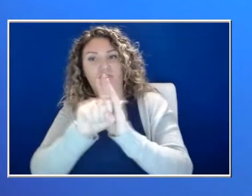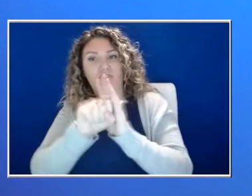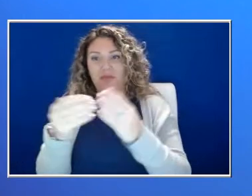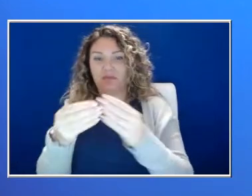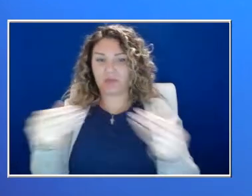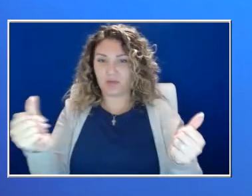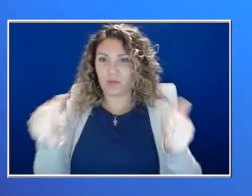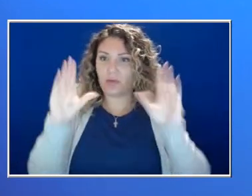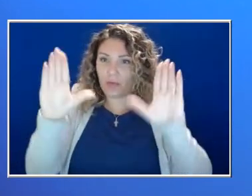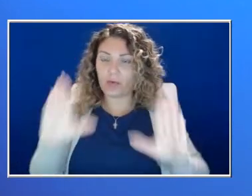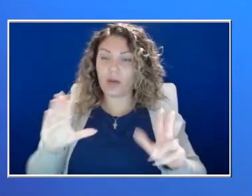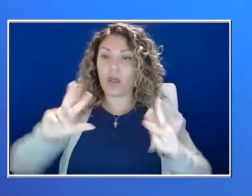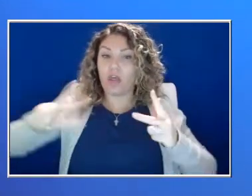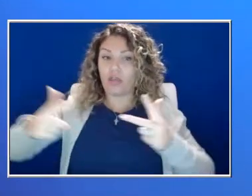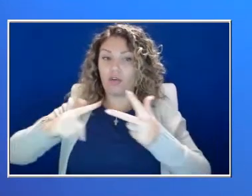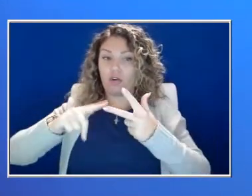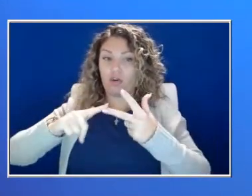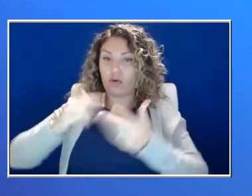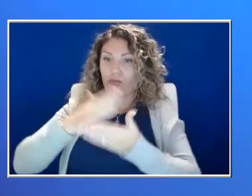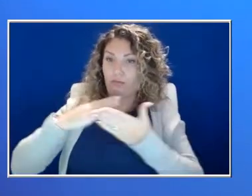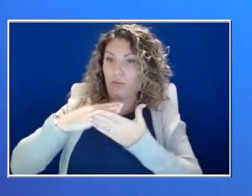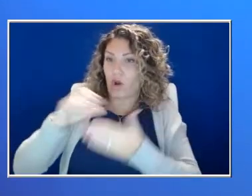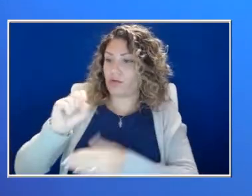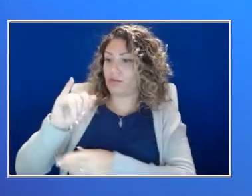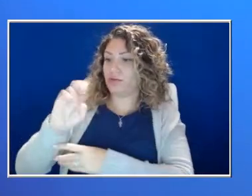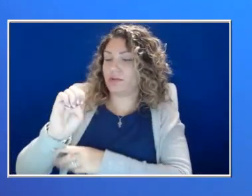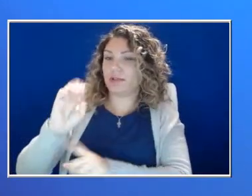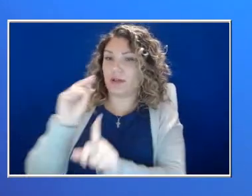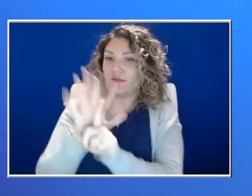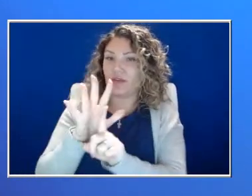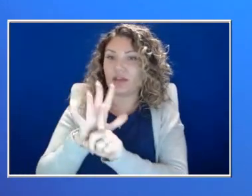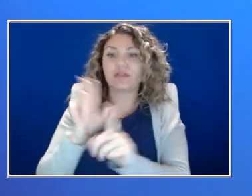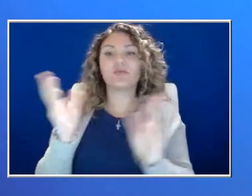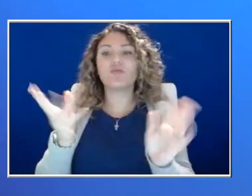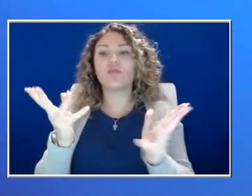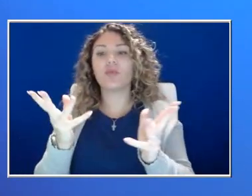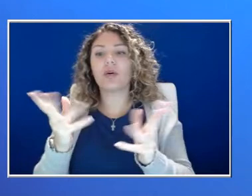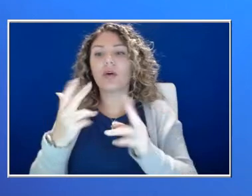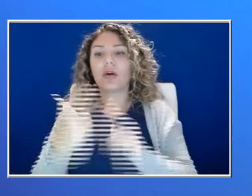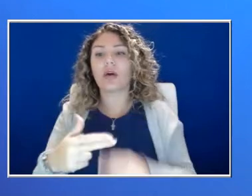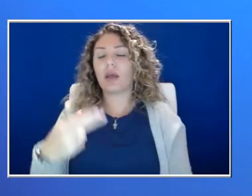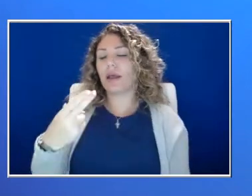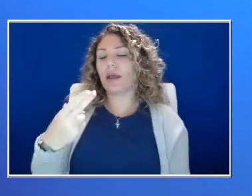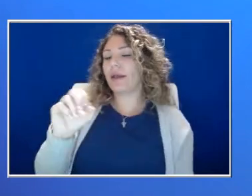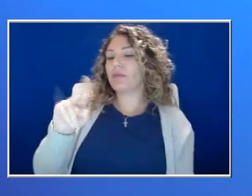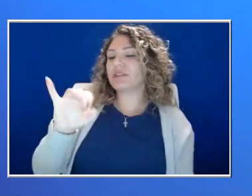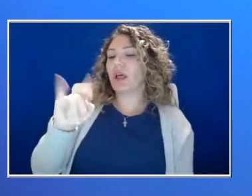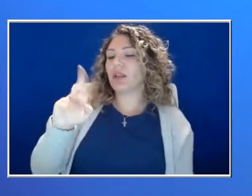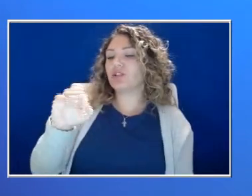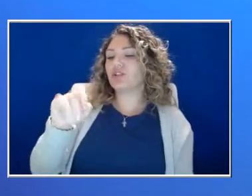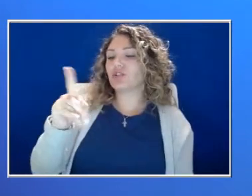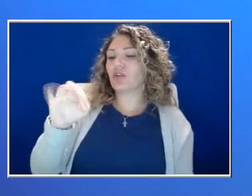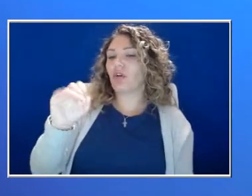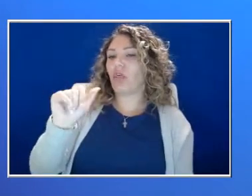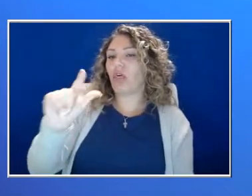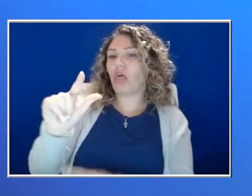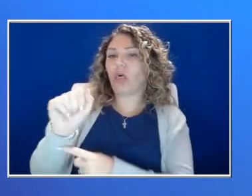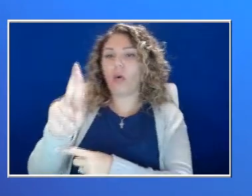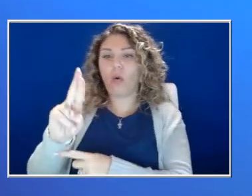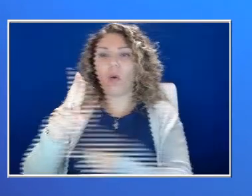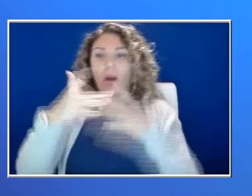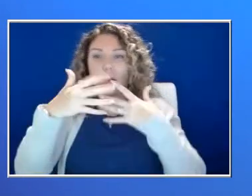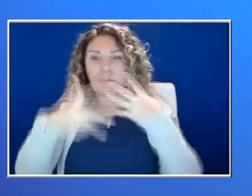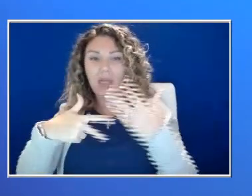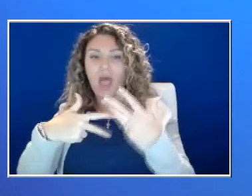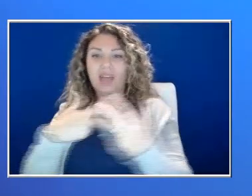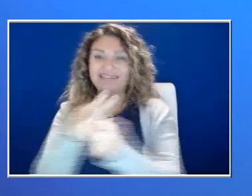third portion of the side effects that we actually see in these patients is what we call the hematological or the blood toxicity. And it's expected, especially with the